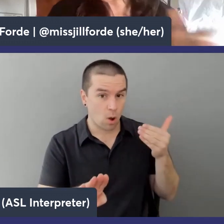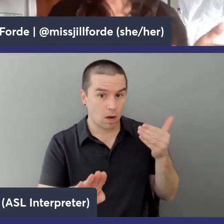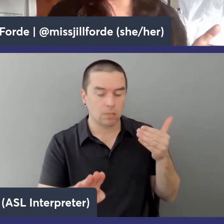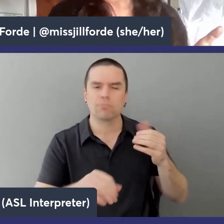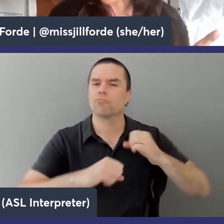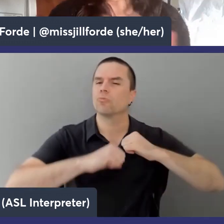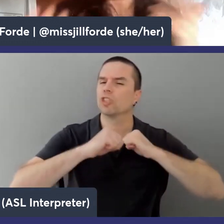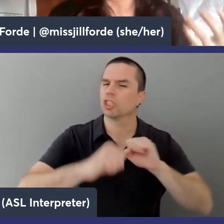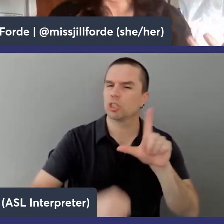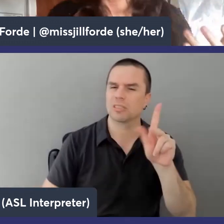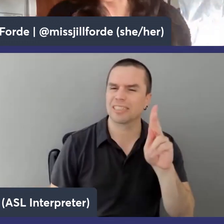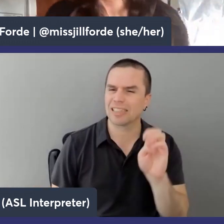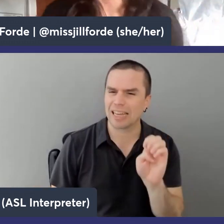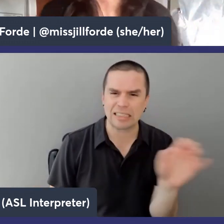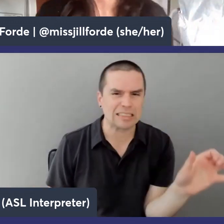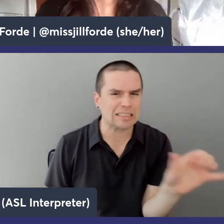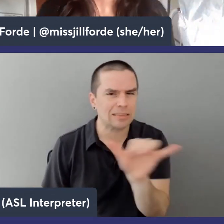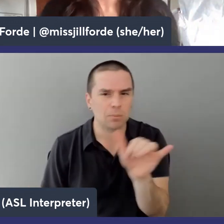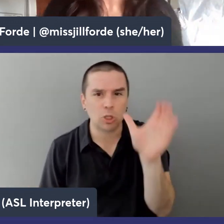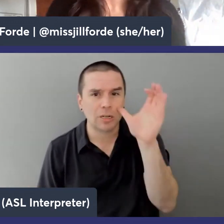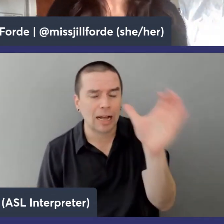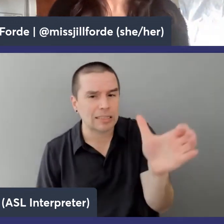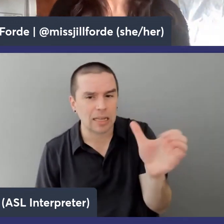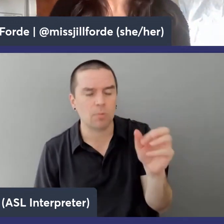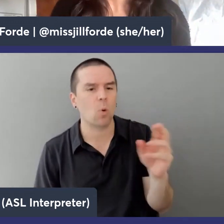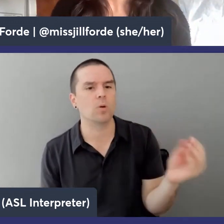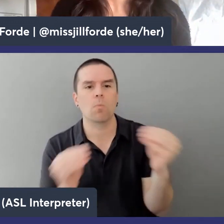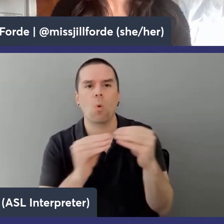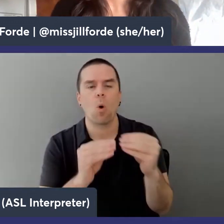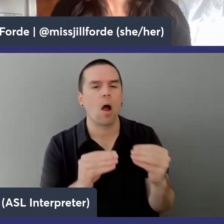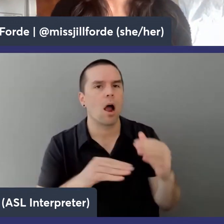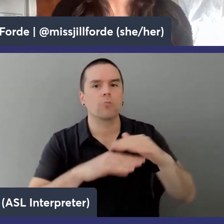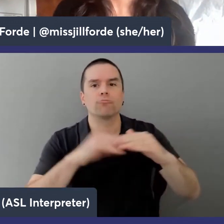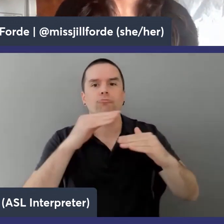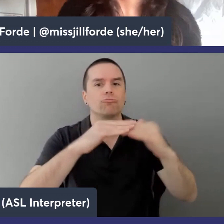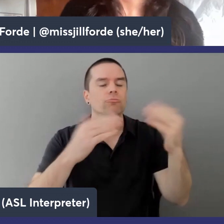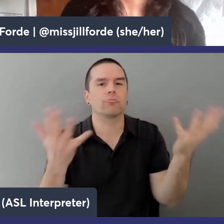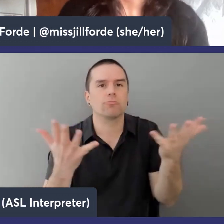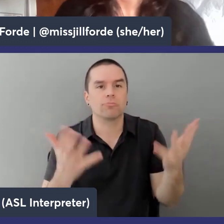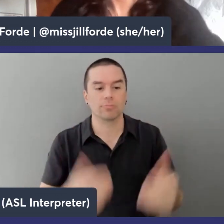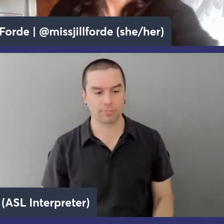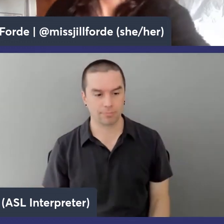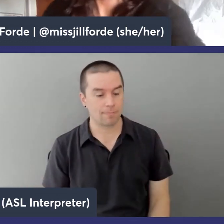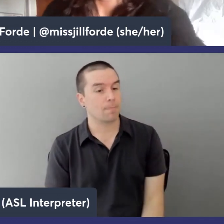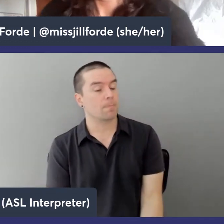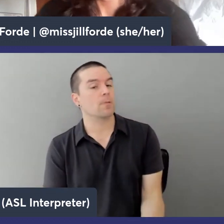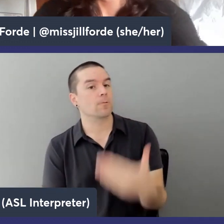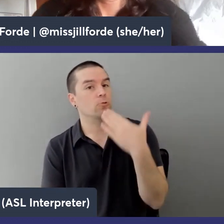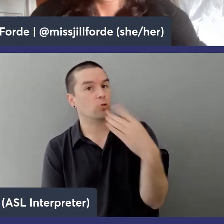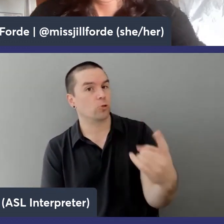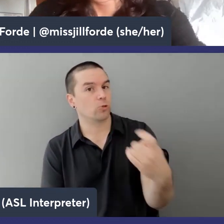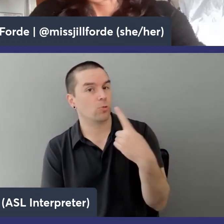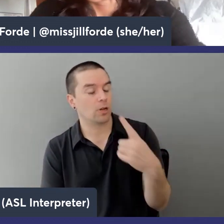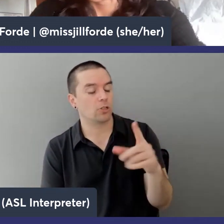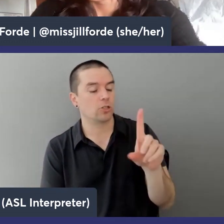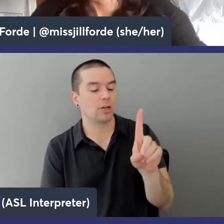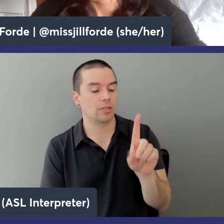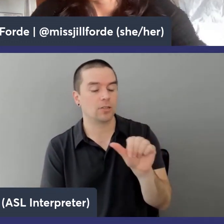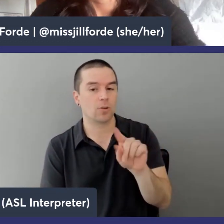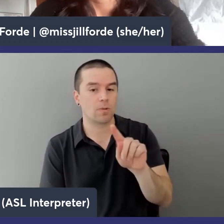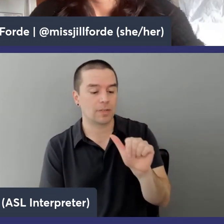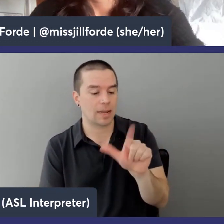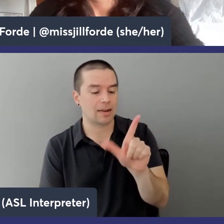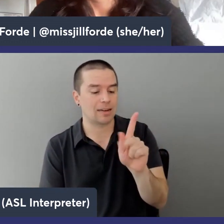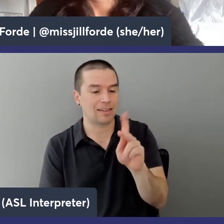with security data, or is there more to security lake? Yeah, that's a great question. Data lakes are essentially aggregation